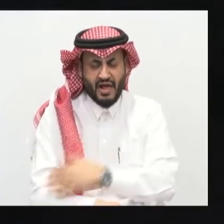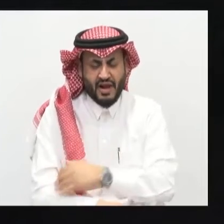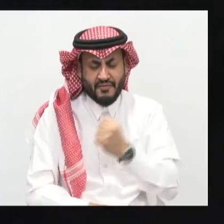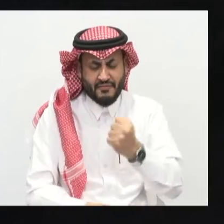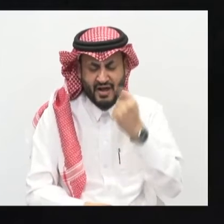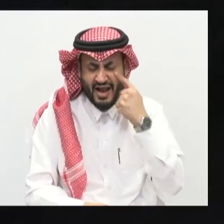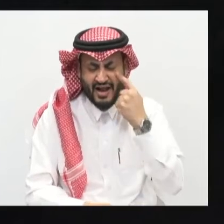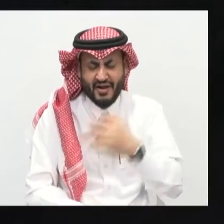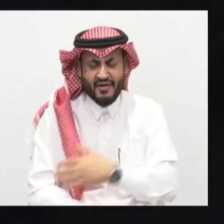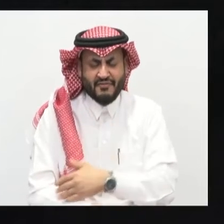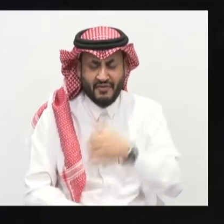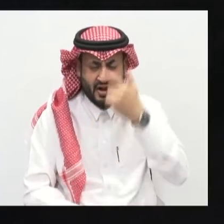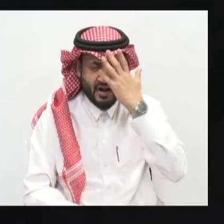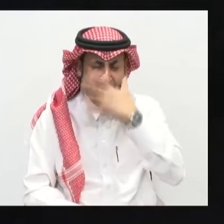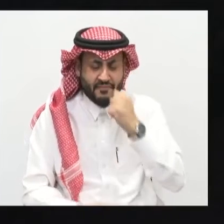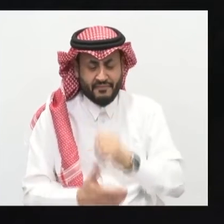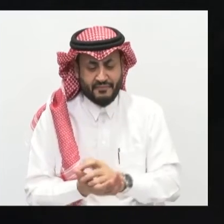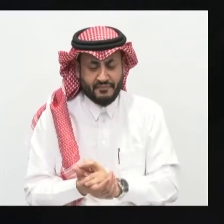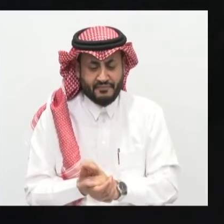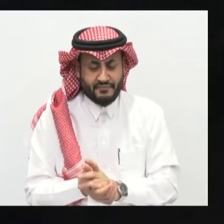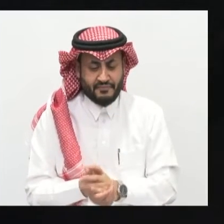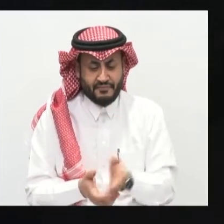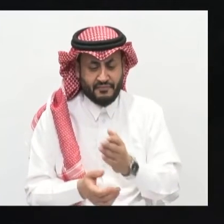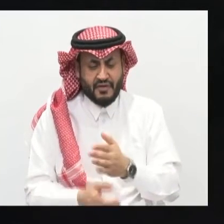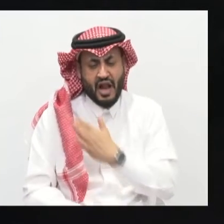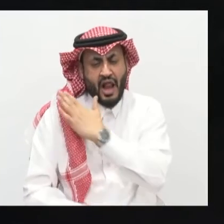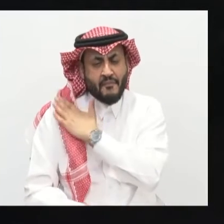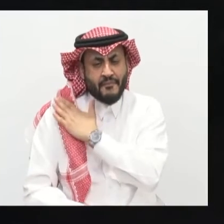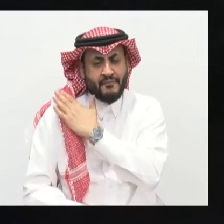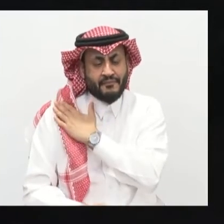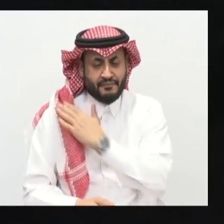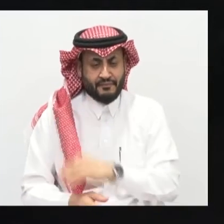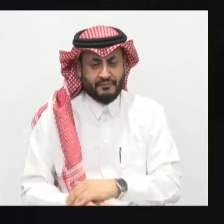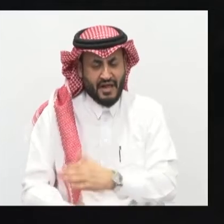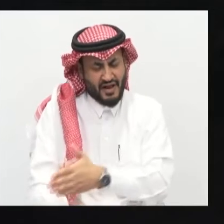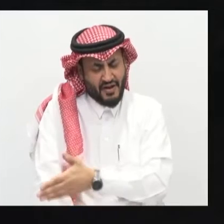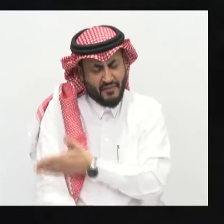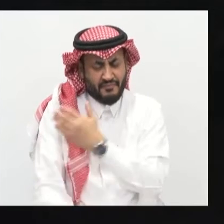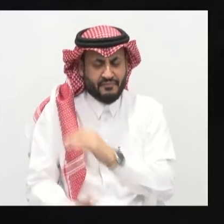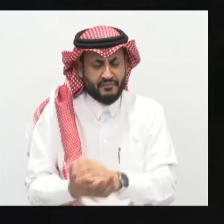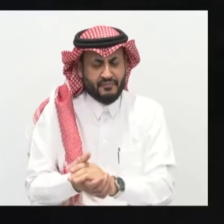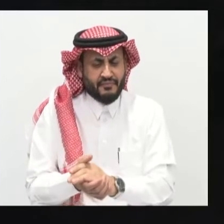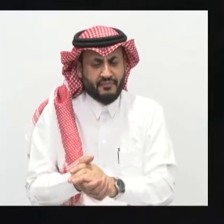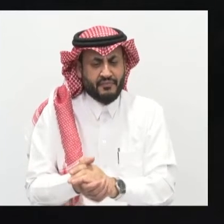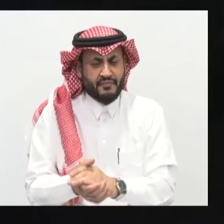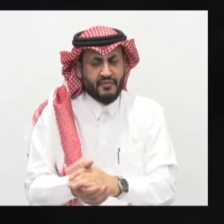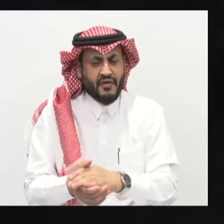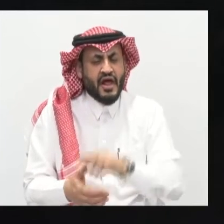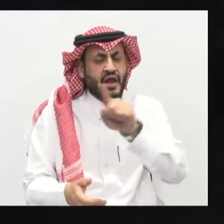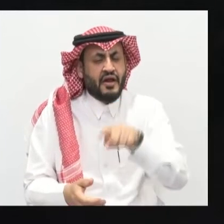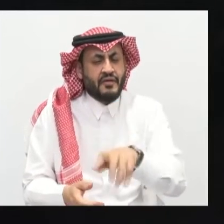she looks like she's feeling sad, right? And then there's someone holding her shoulder, her friend. What do you think she's going to ask